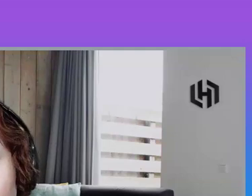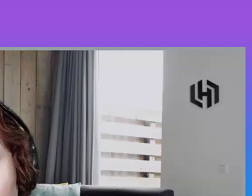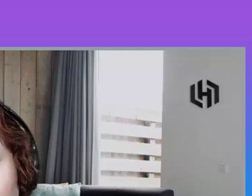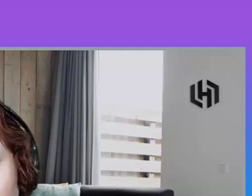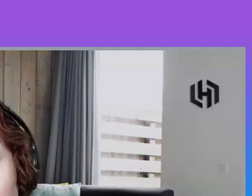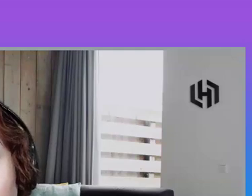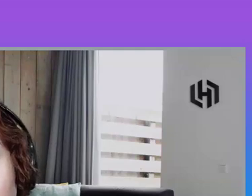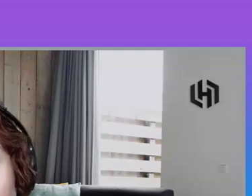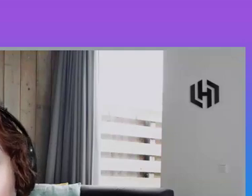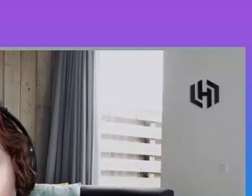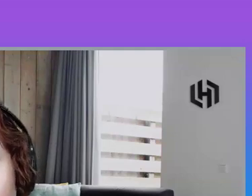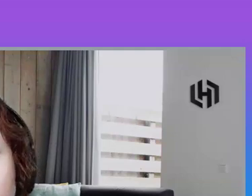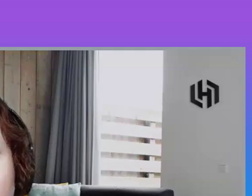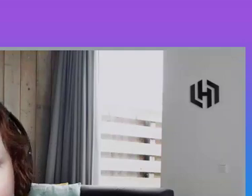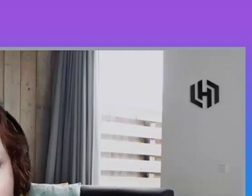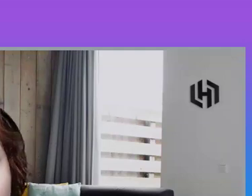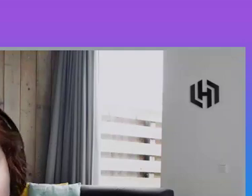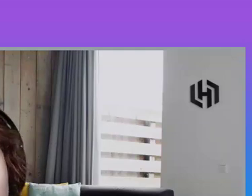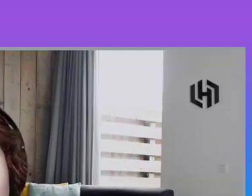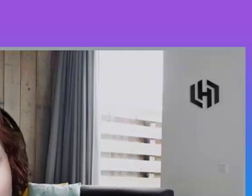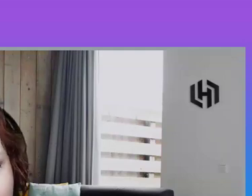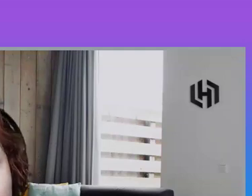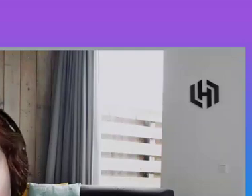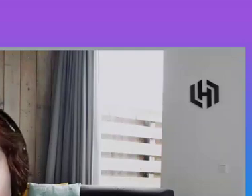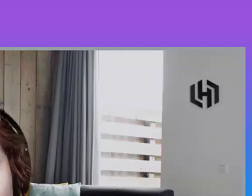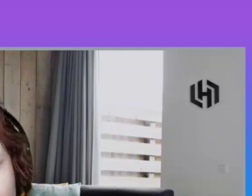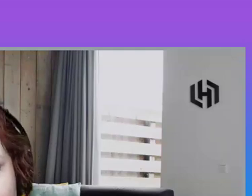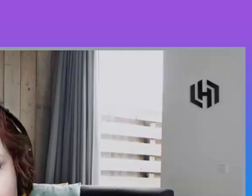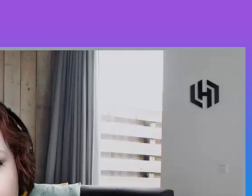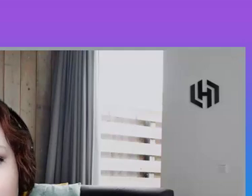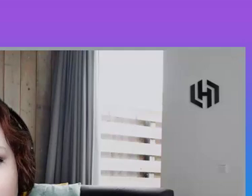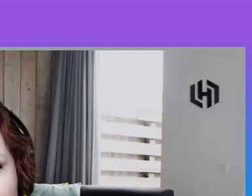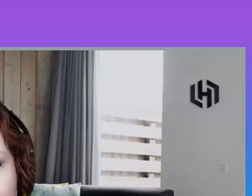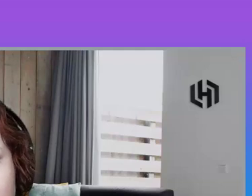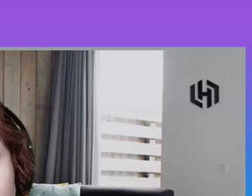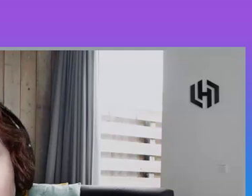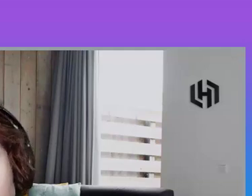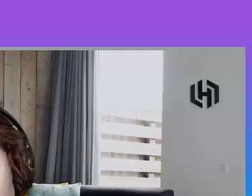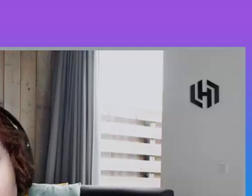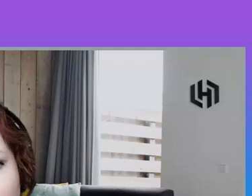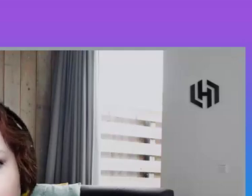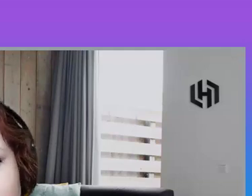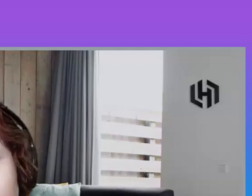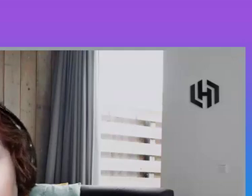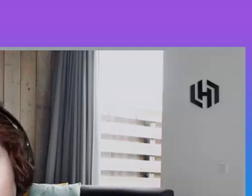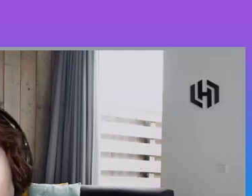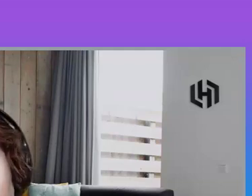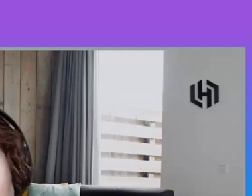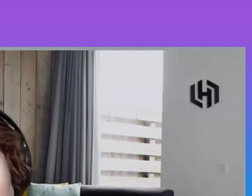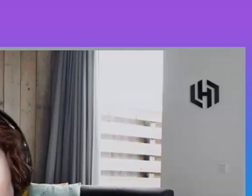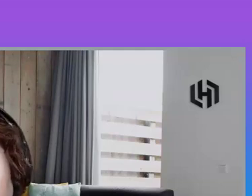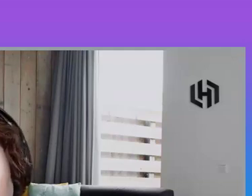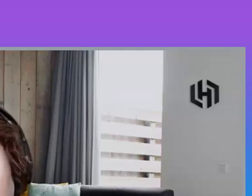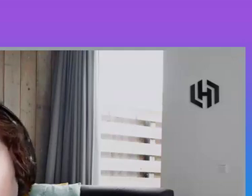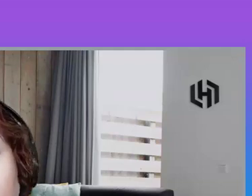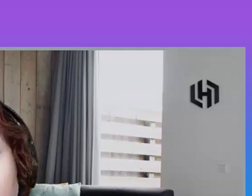less informative if you don't. Yes, of course, you should always try to put the text in the button. That just helps and makes it